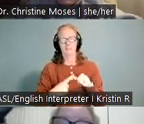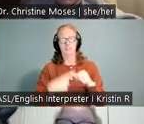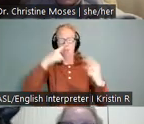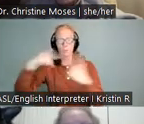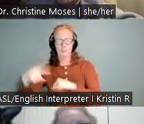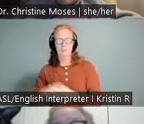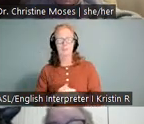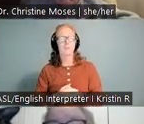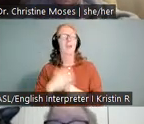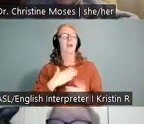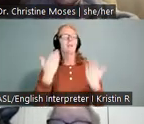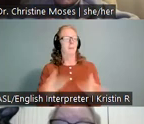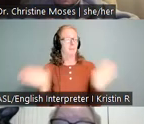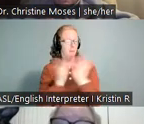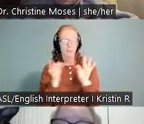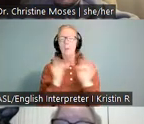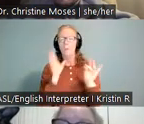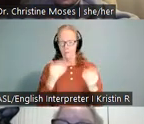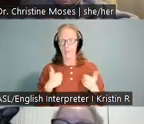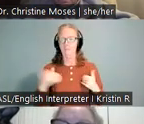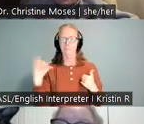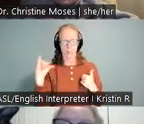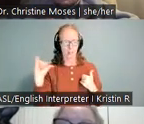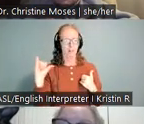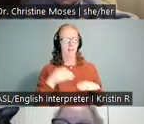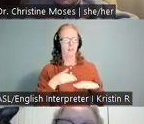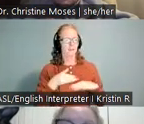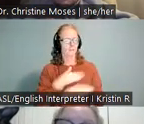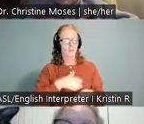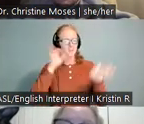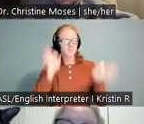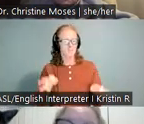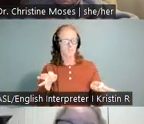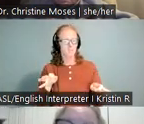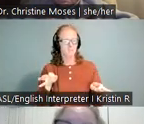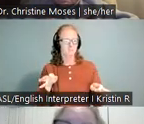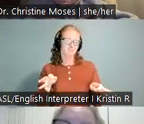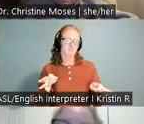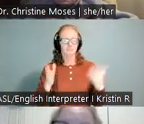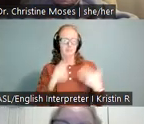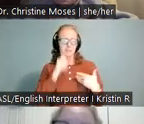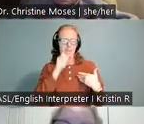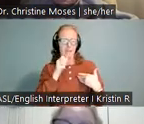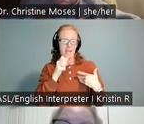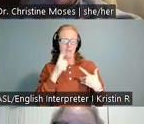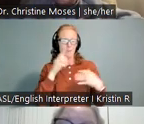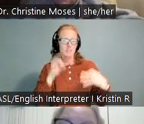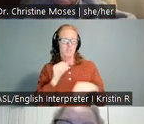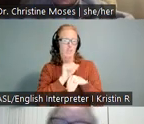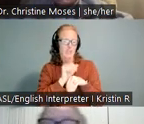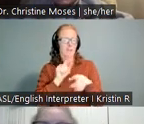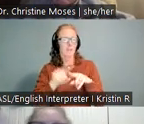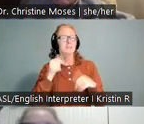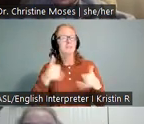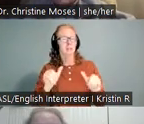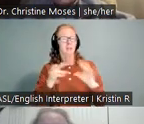agreement. And public comment will be taken before any decisions made, although we might not get to decisions tonight, but we'll still take